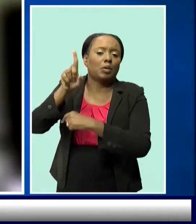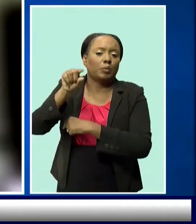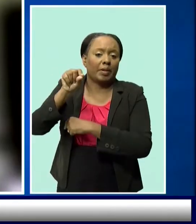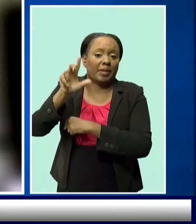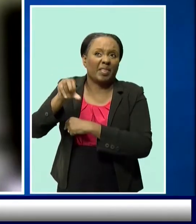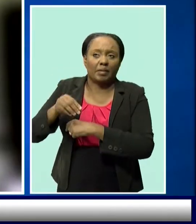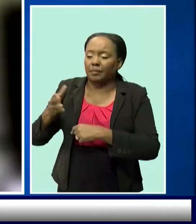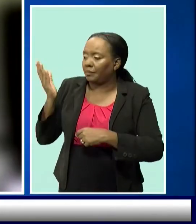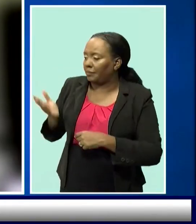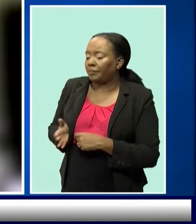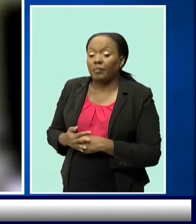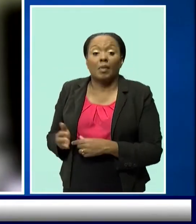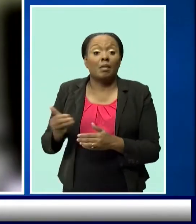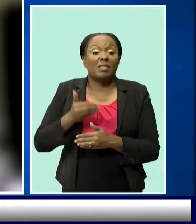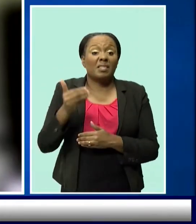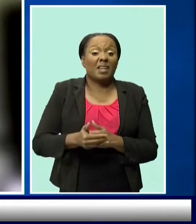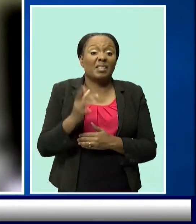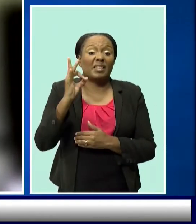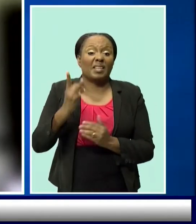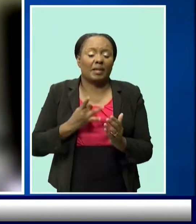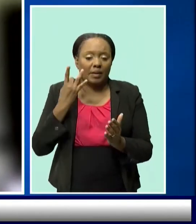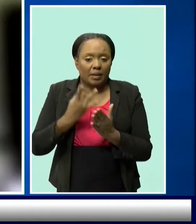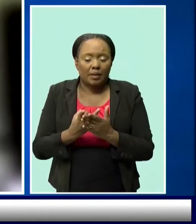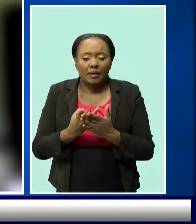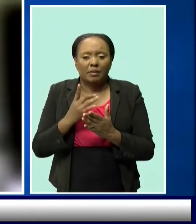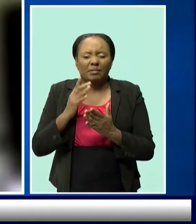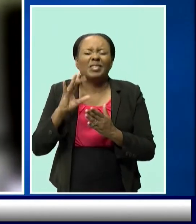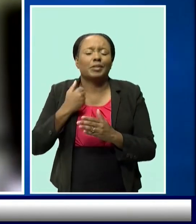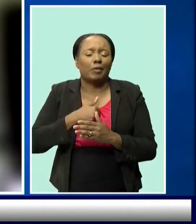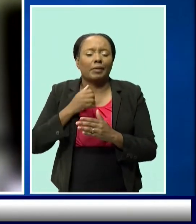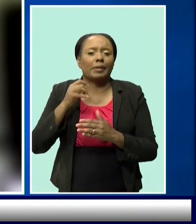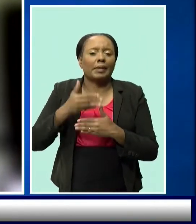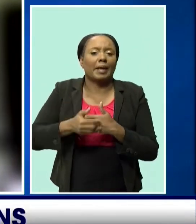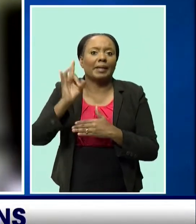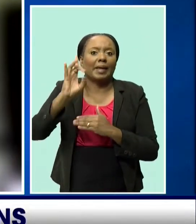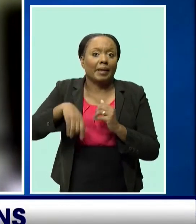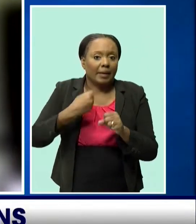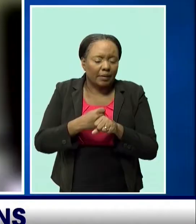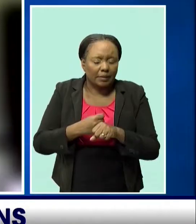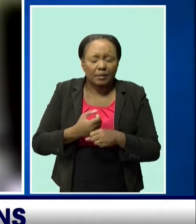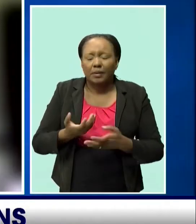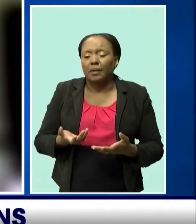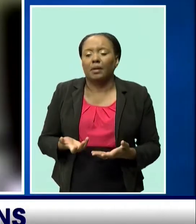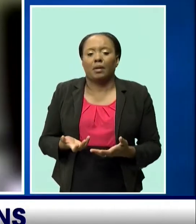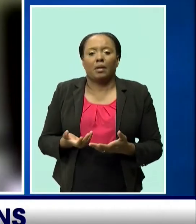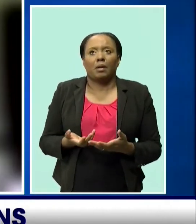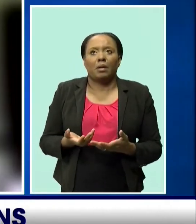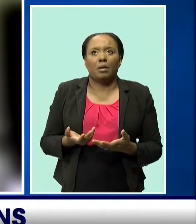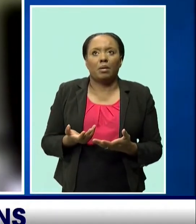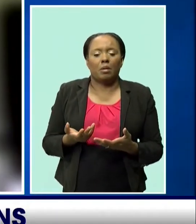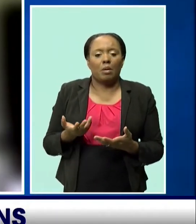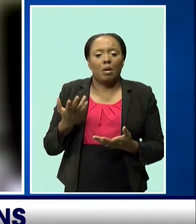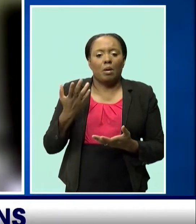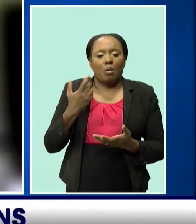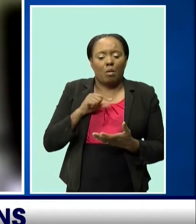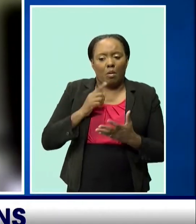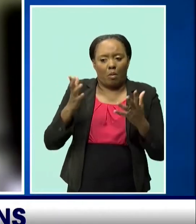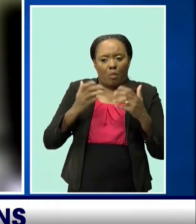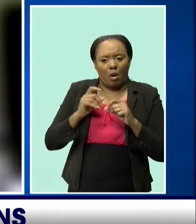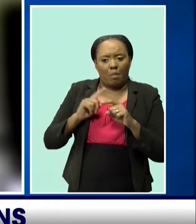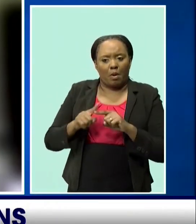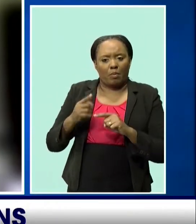next 8 years, how are we going to be in a position to achieve that if already we are having challenges at this